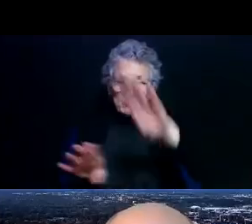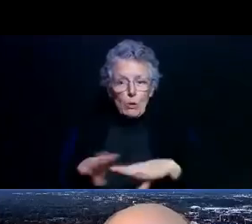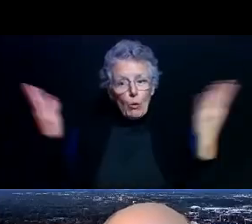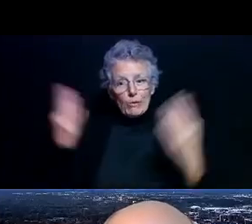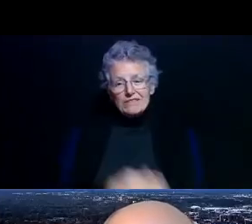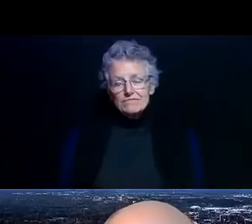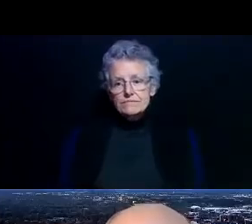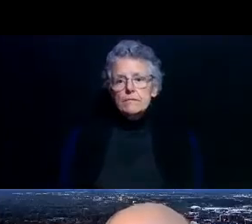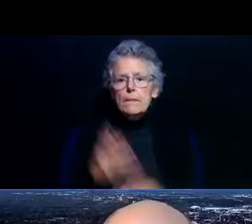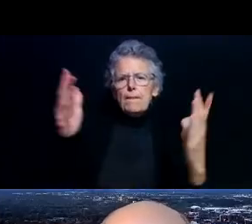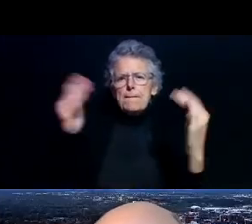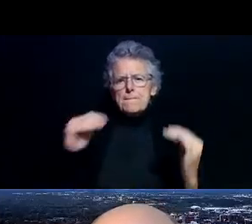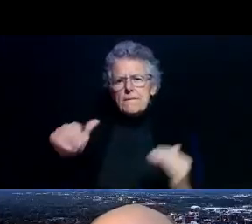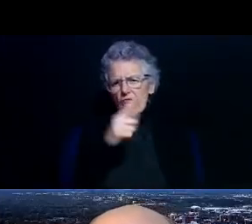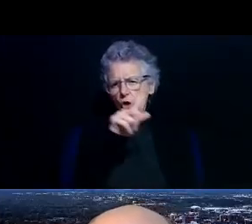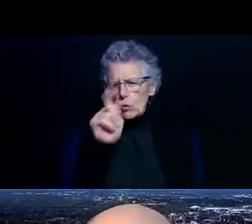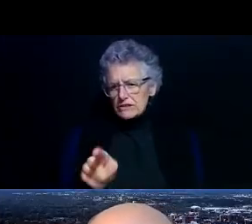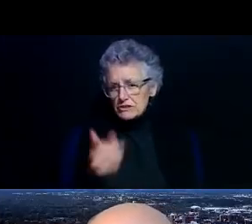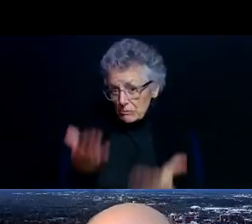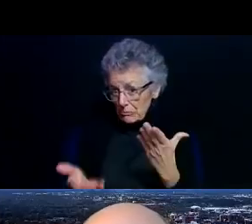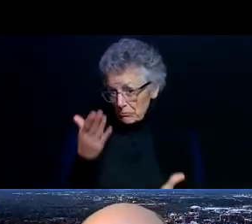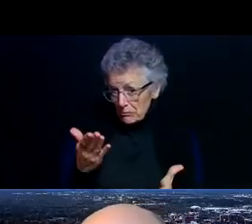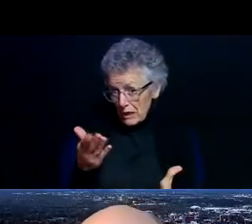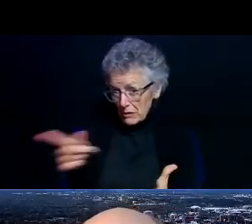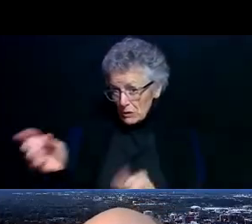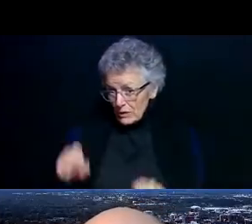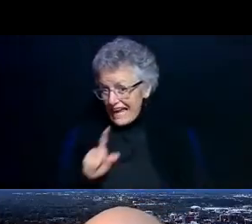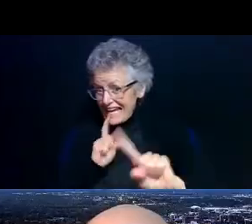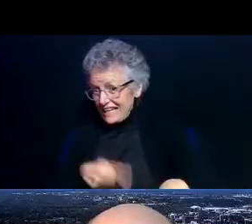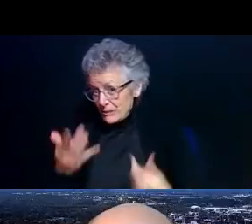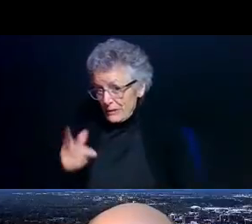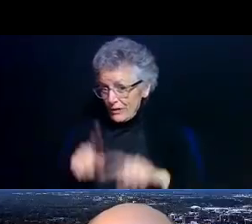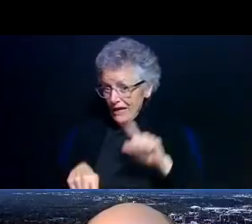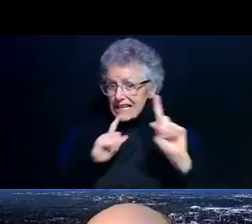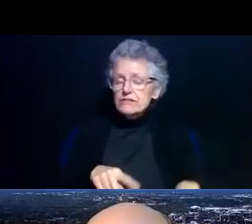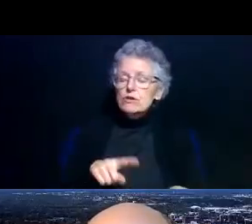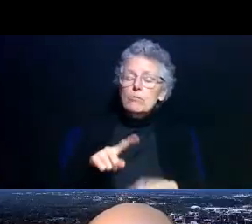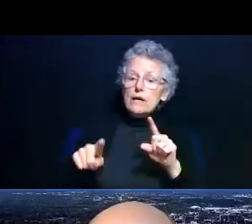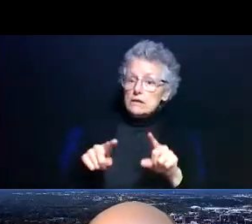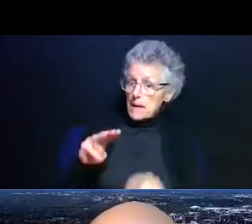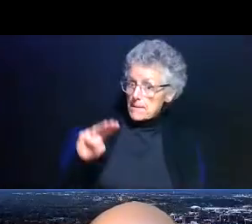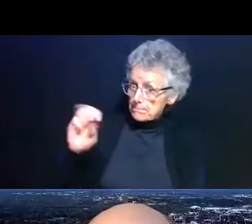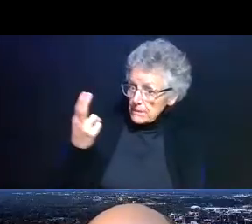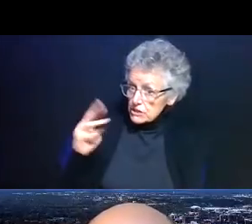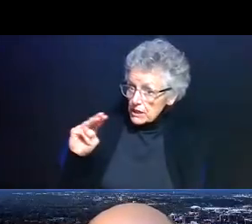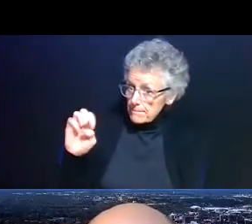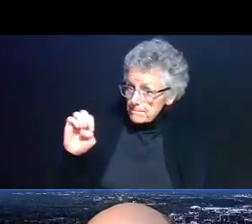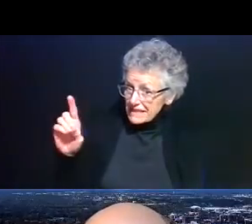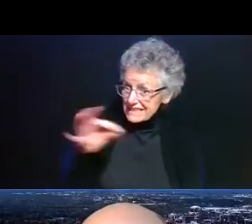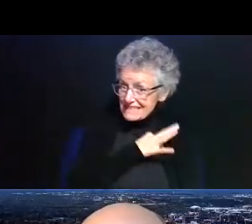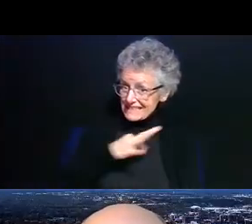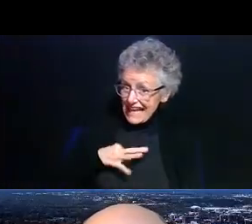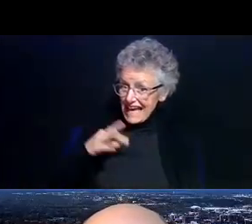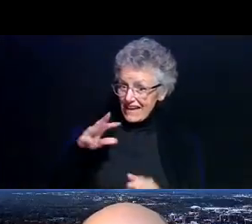And here's another question that may or may not be in your bailiwick. Somebody's asking, is Michigan medicine staff providing any